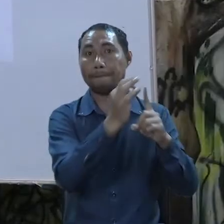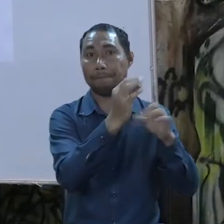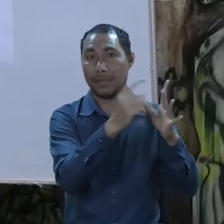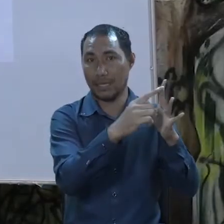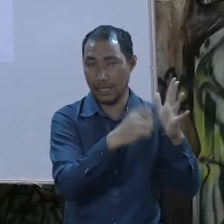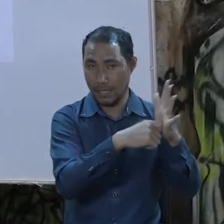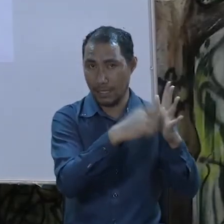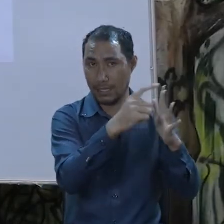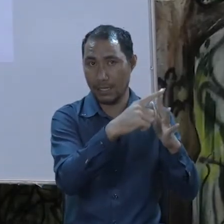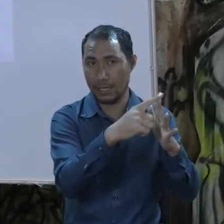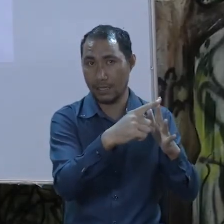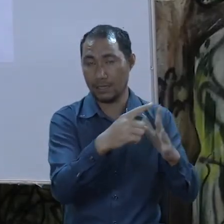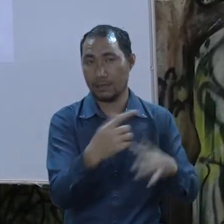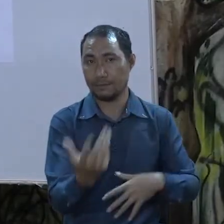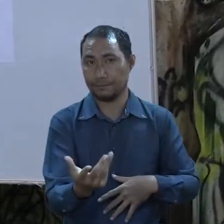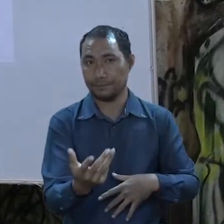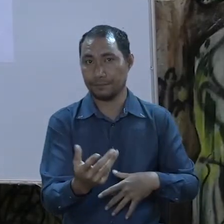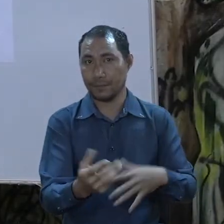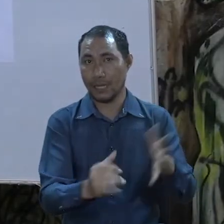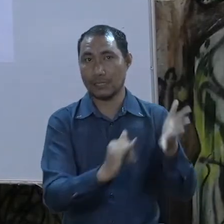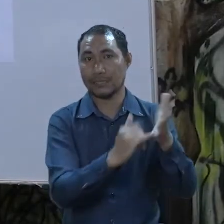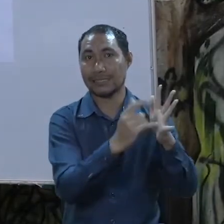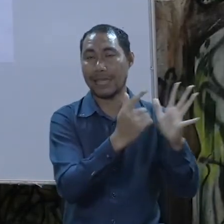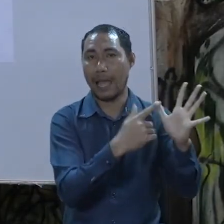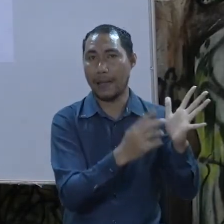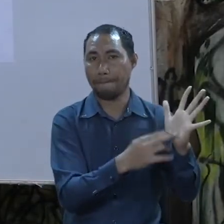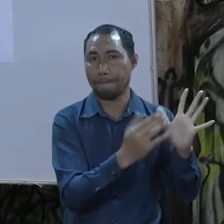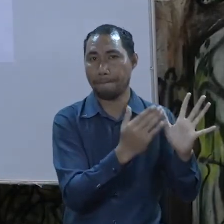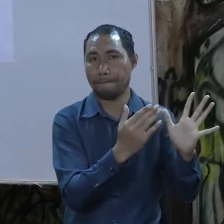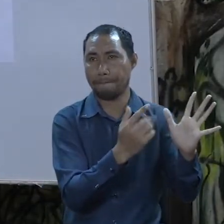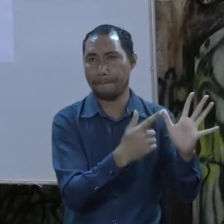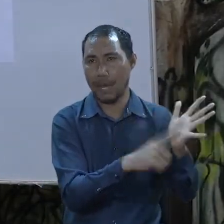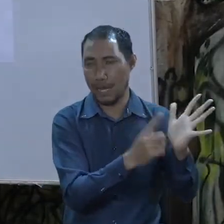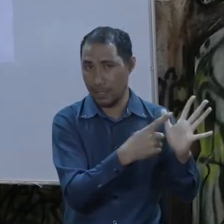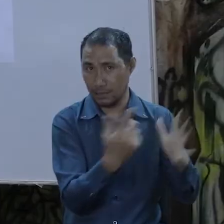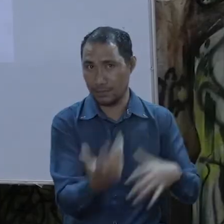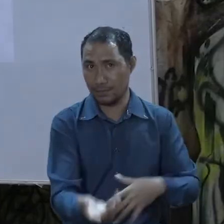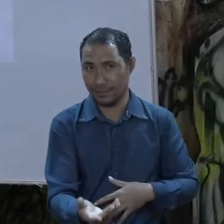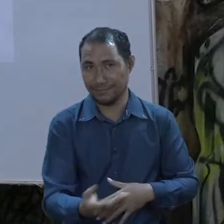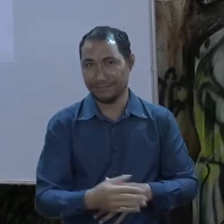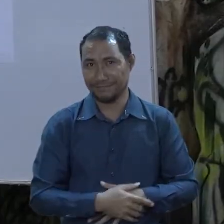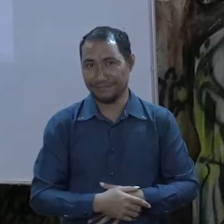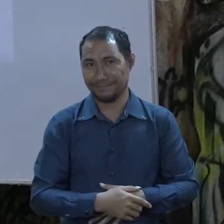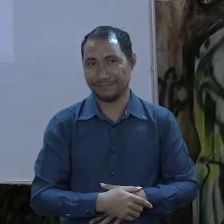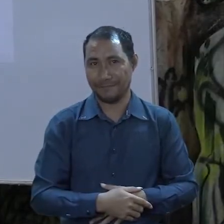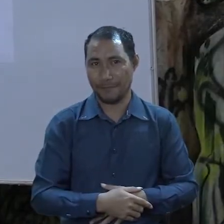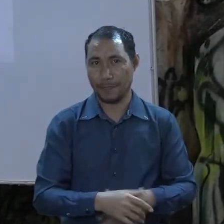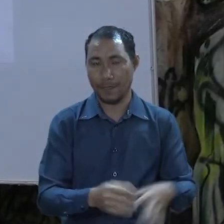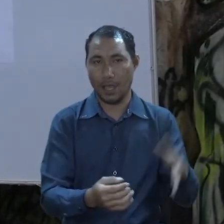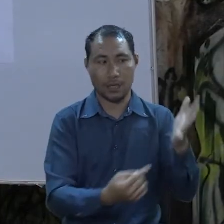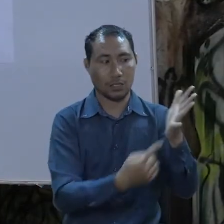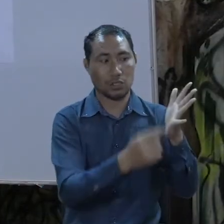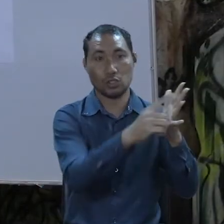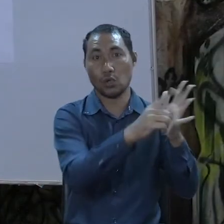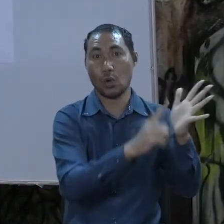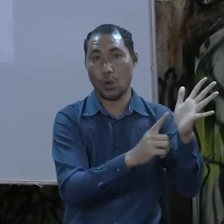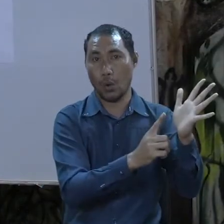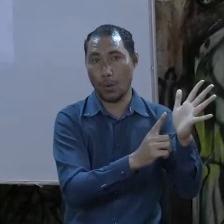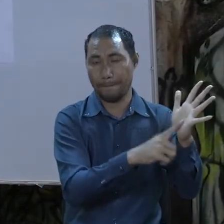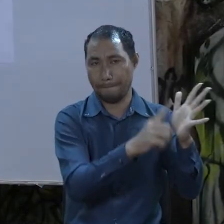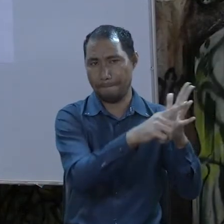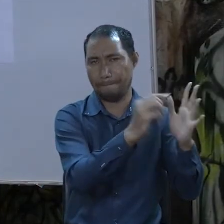Okay, let's review our tools again. We have a paintbrush, polipulumu